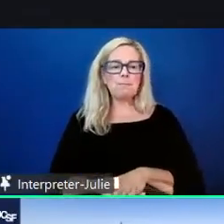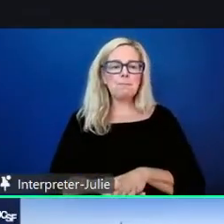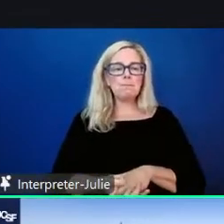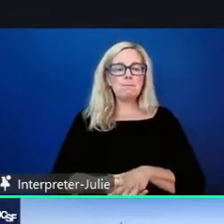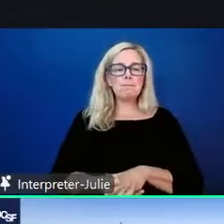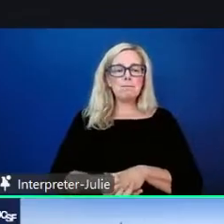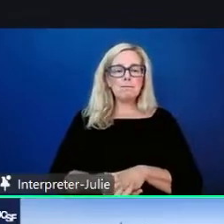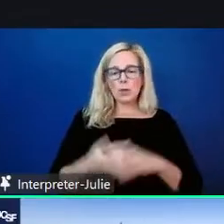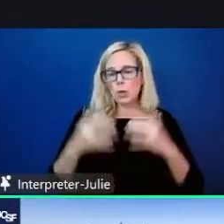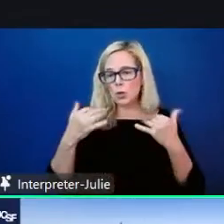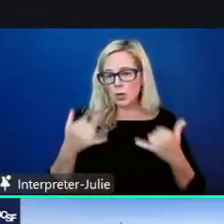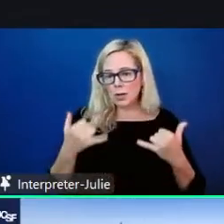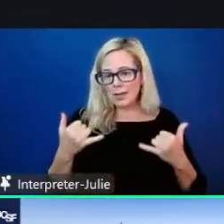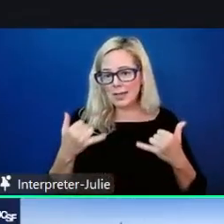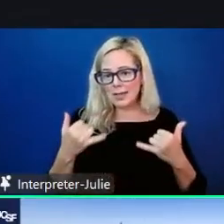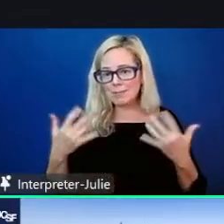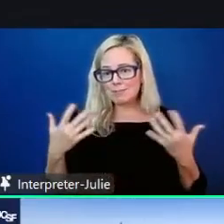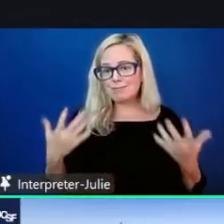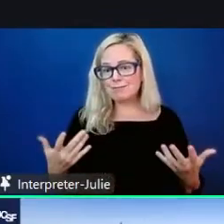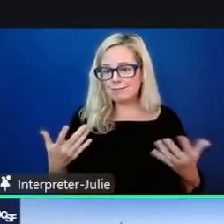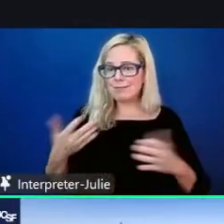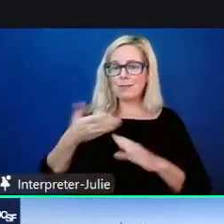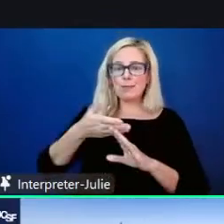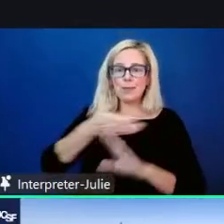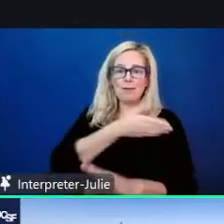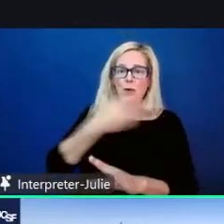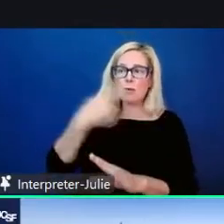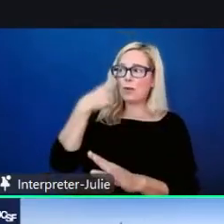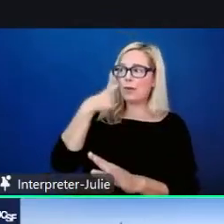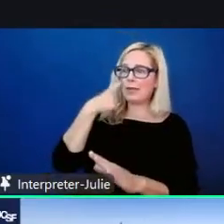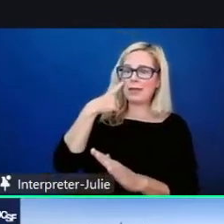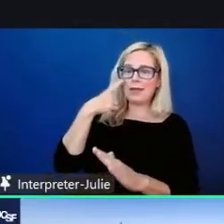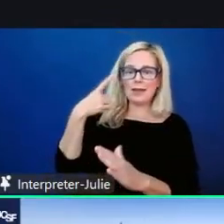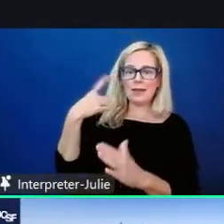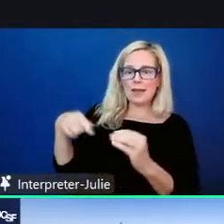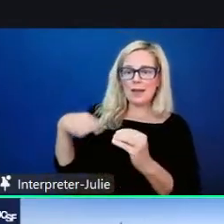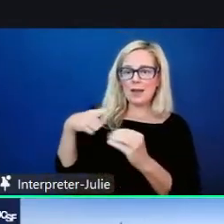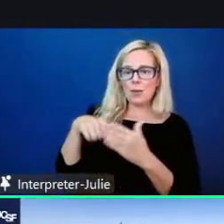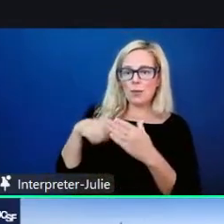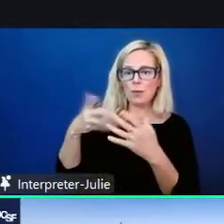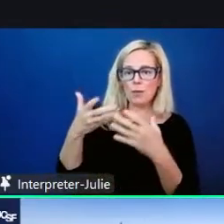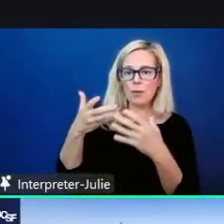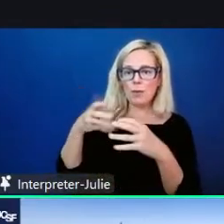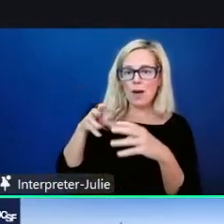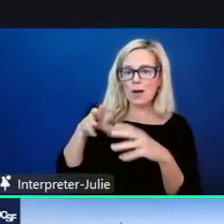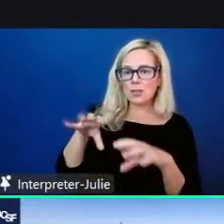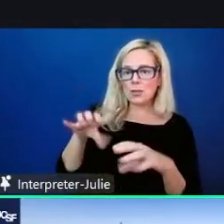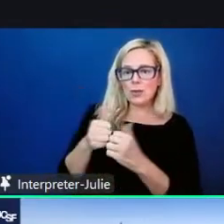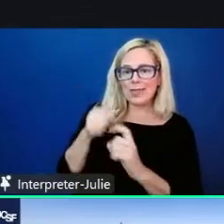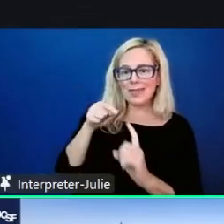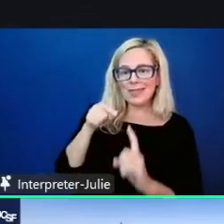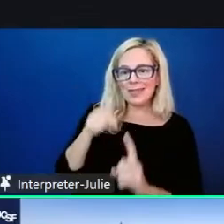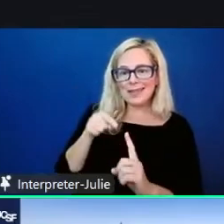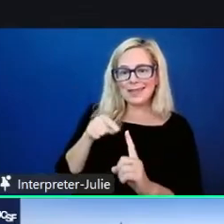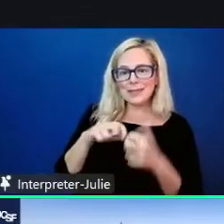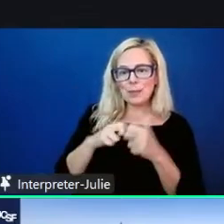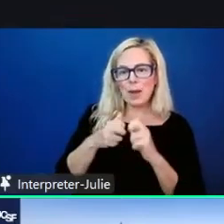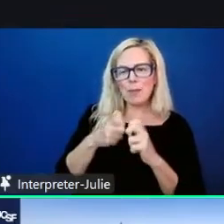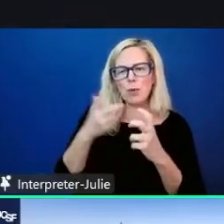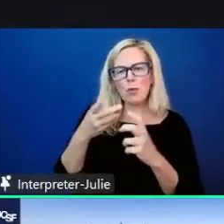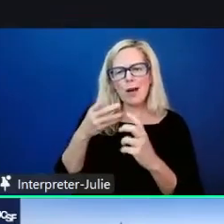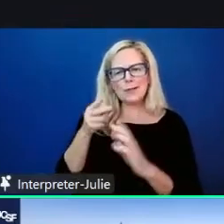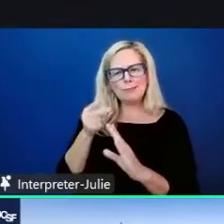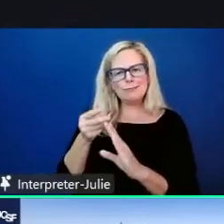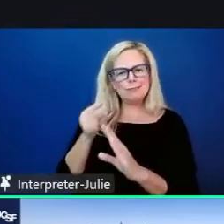And currently, before we were thinking about what we wanted to do about this problem, we were trying to look and see if there were existing models that